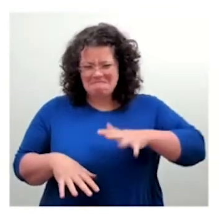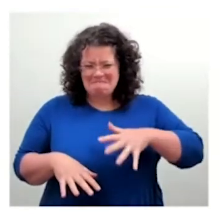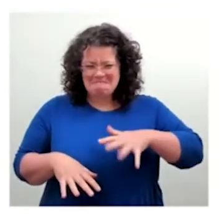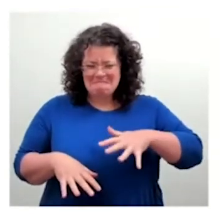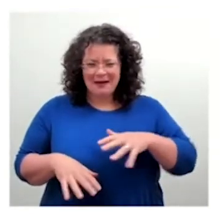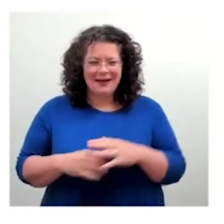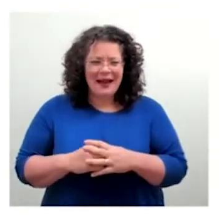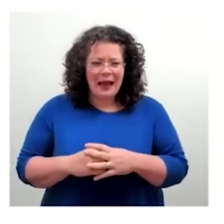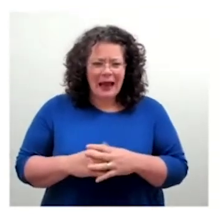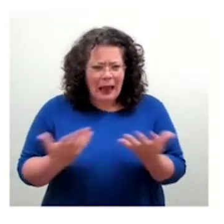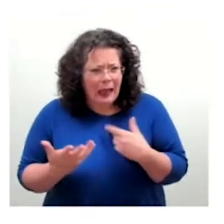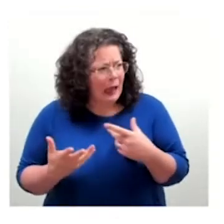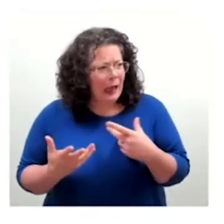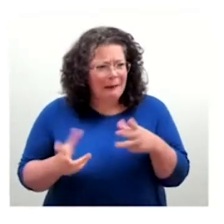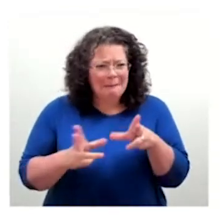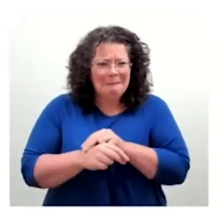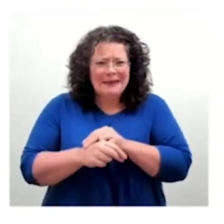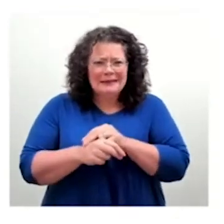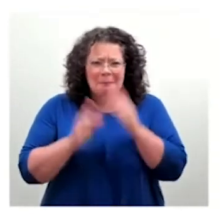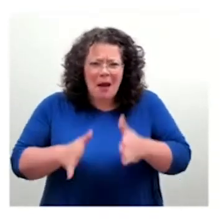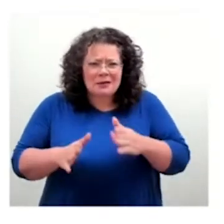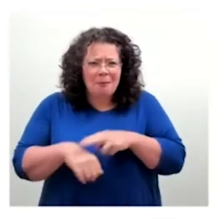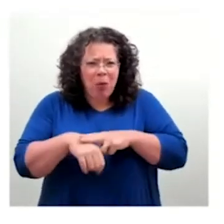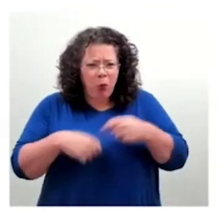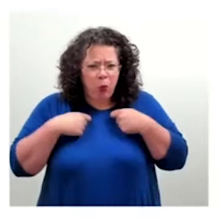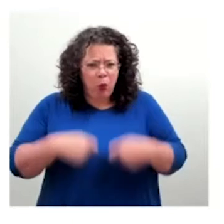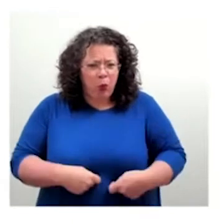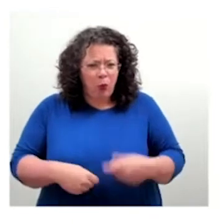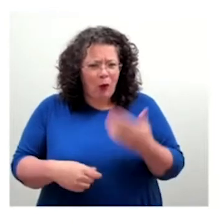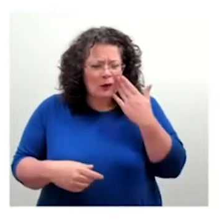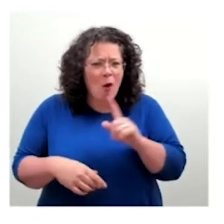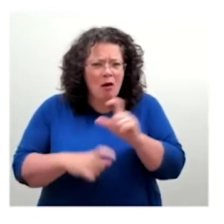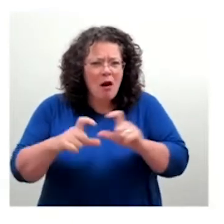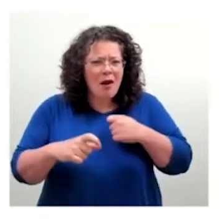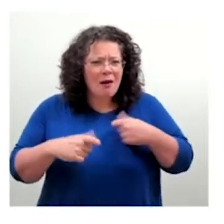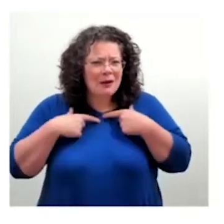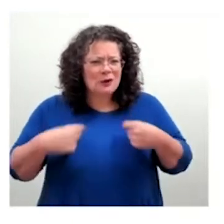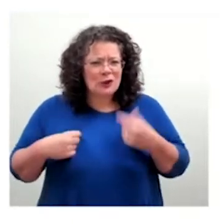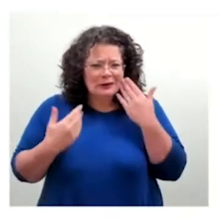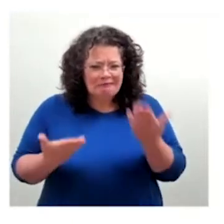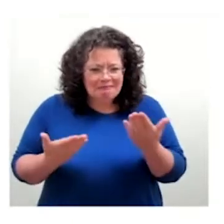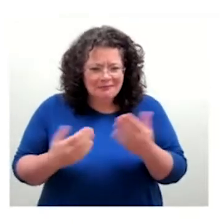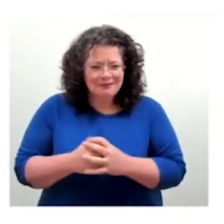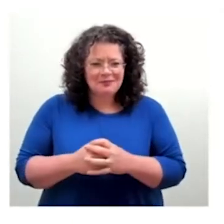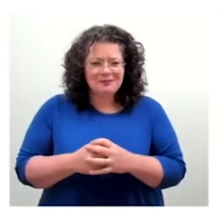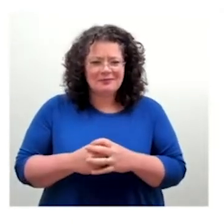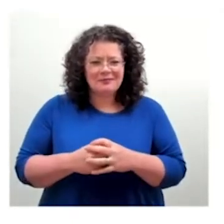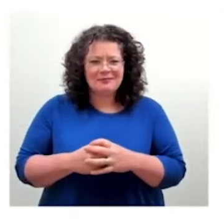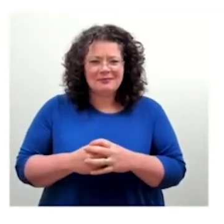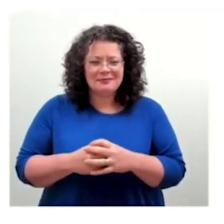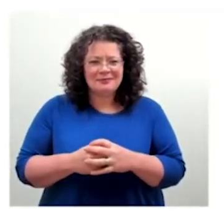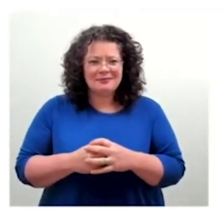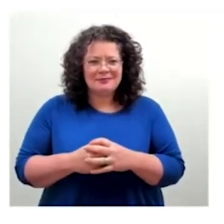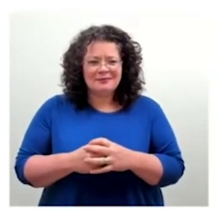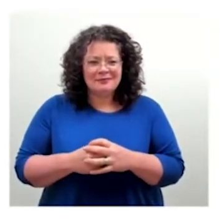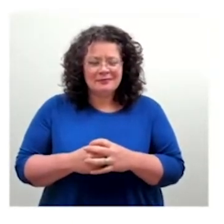All right. And I'm equally excited about the next 10 years when it comes to tech and empowering people with disabilities, and kind